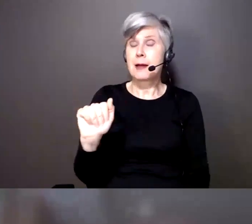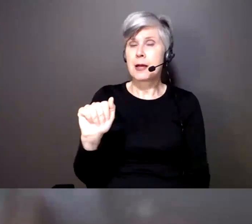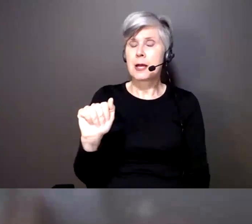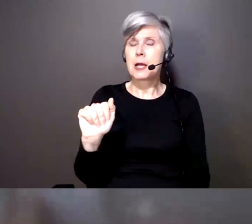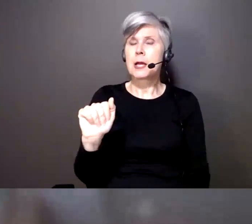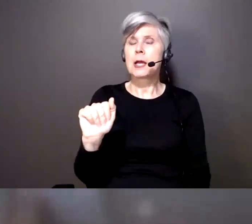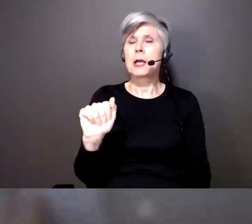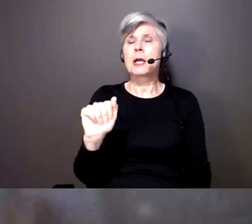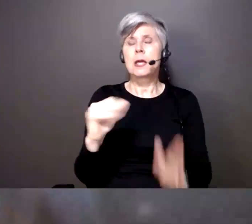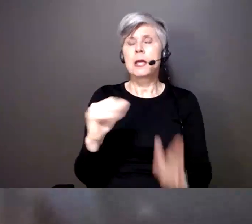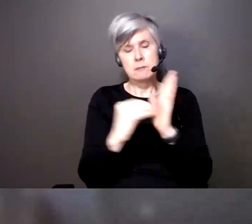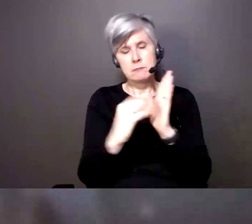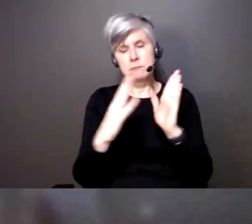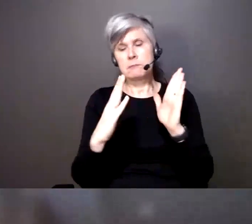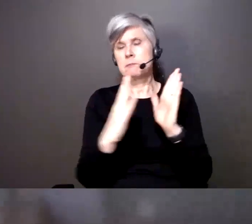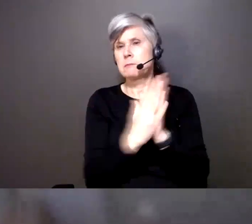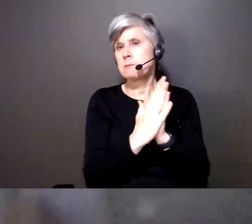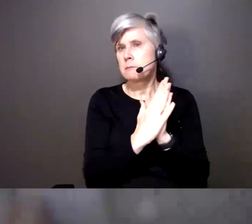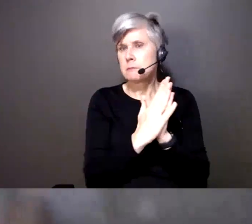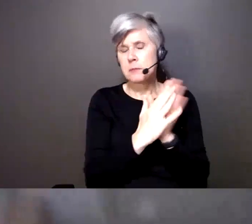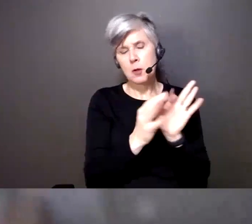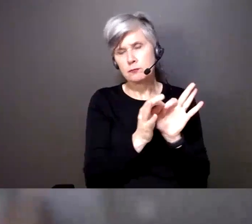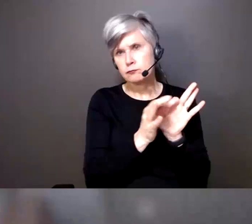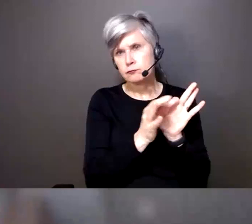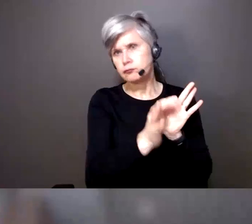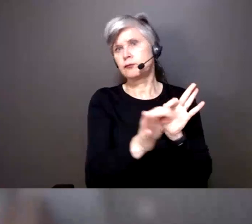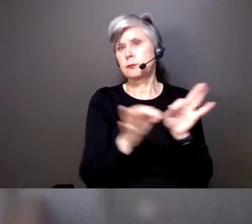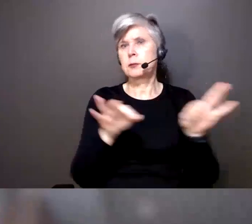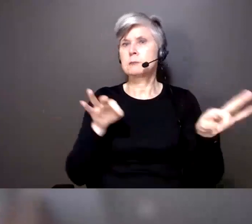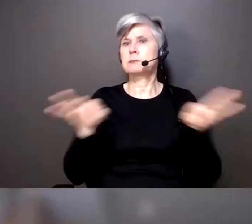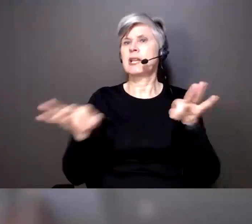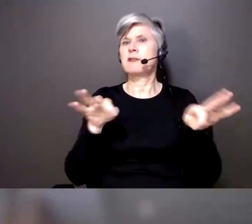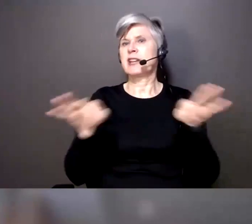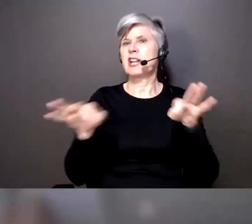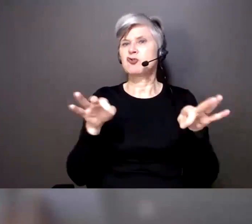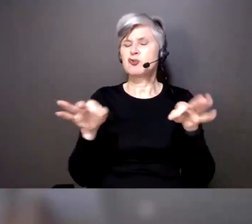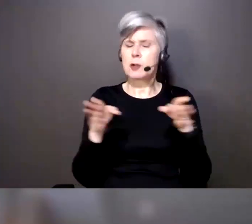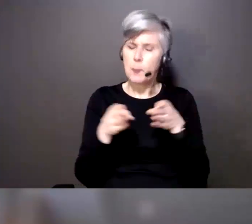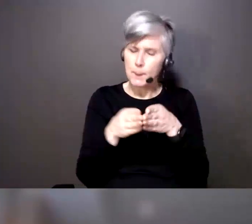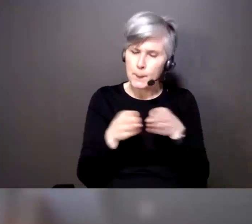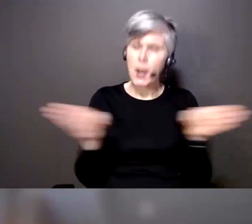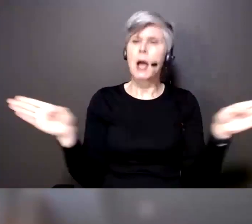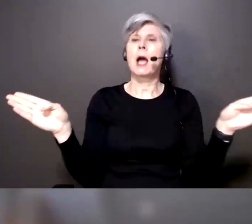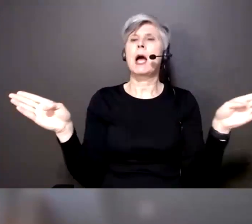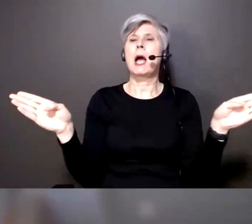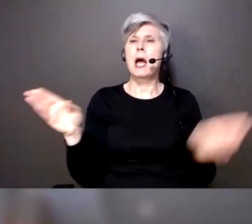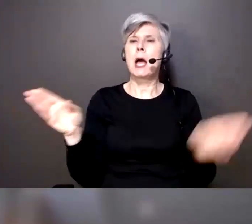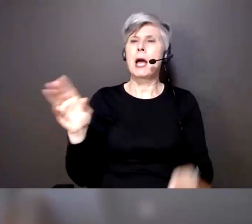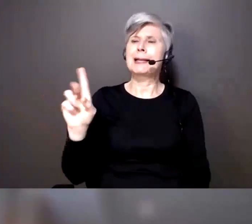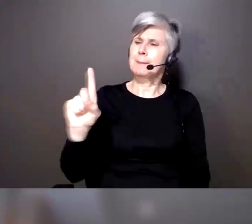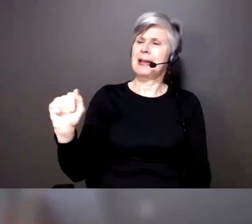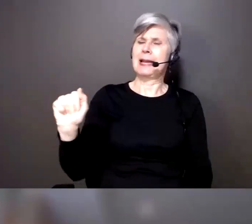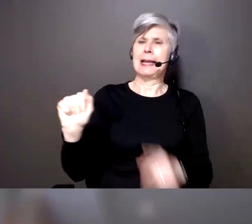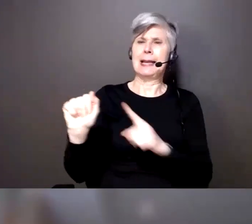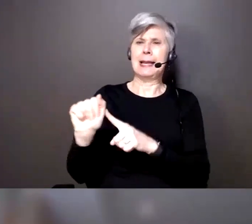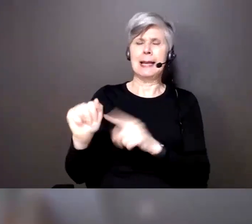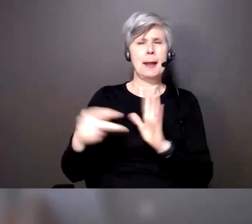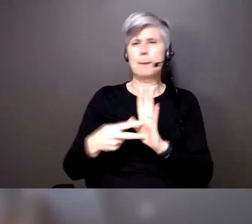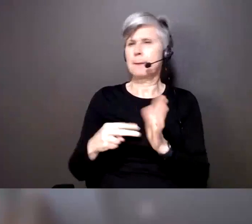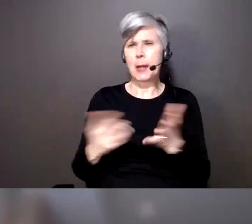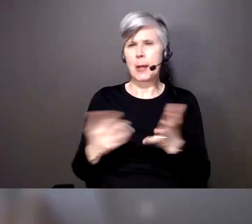of what disability is. It is a definition that encompasses physical,